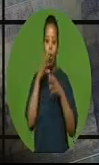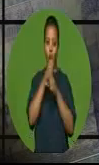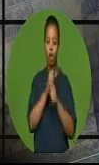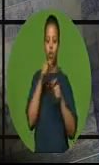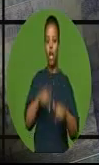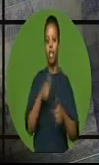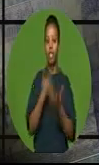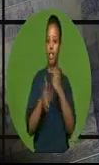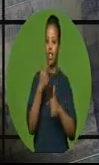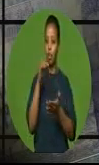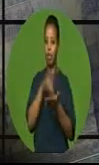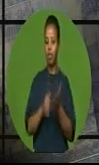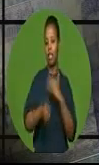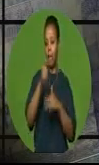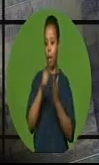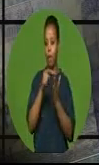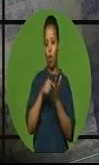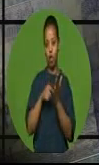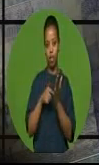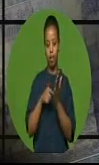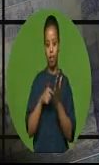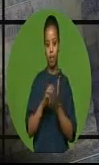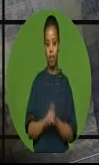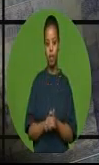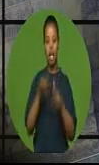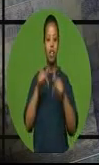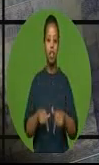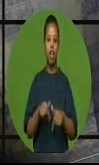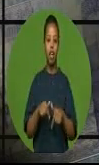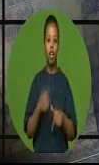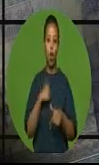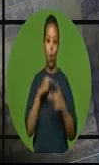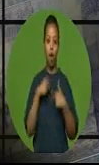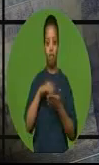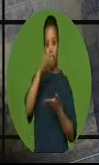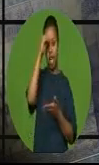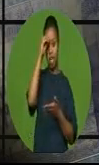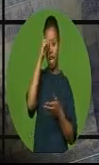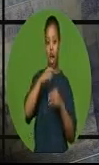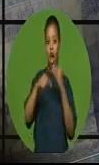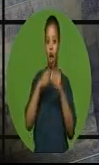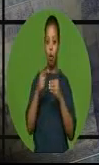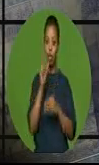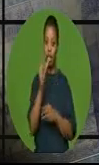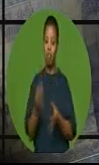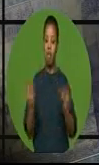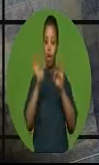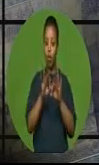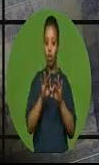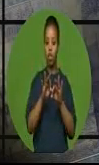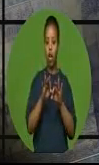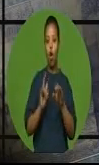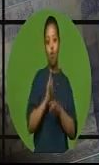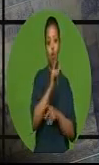today's discussion by summarizing the main points. Today, we have learned about some important